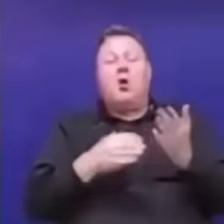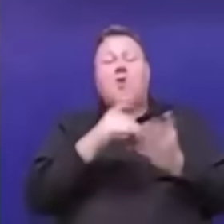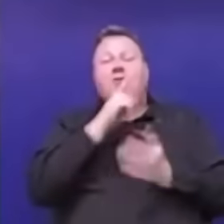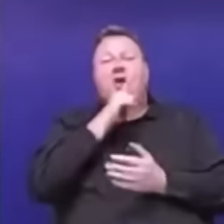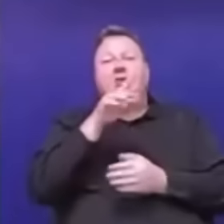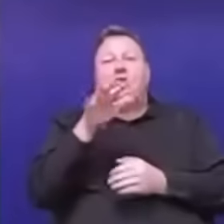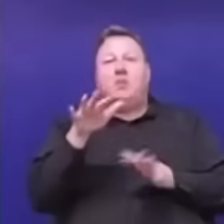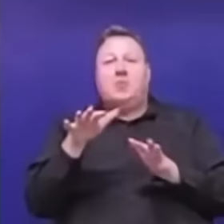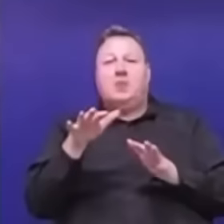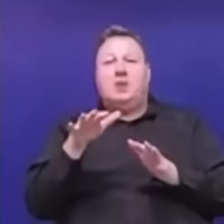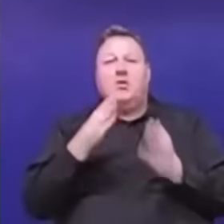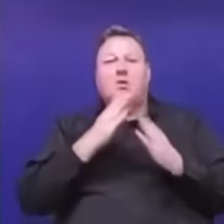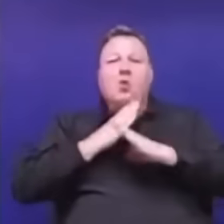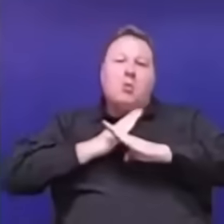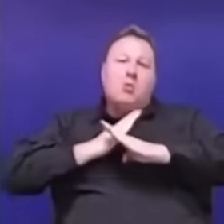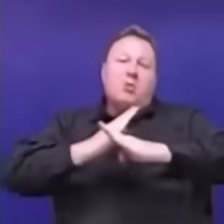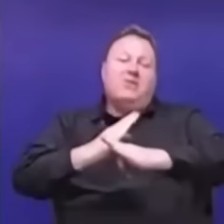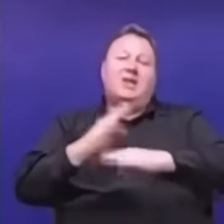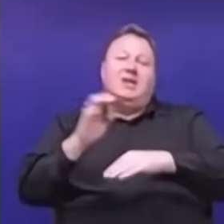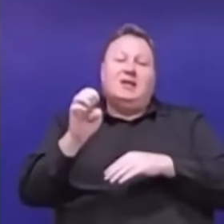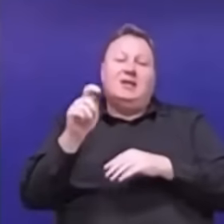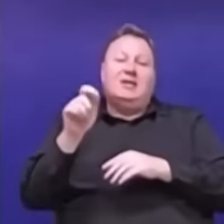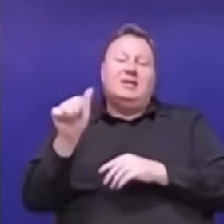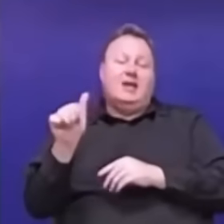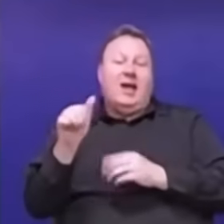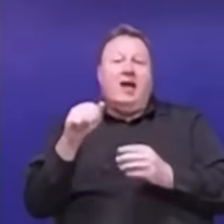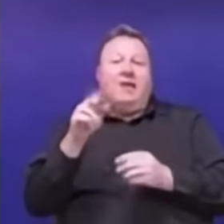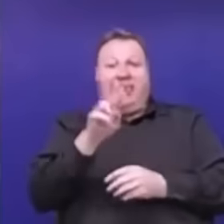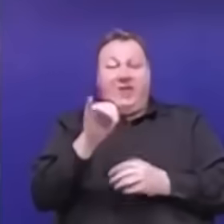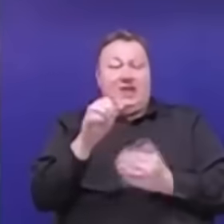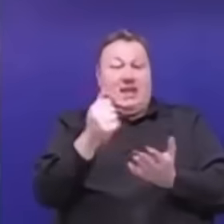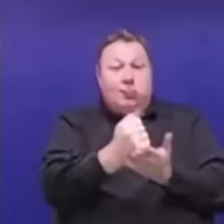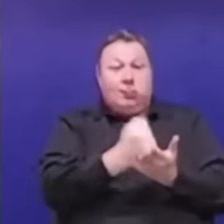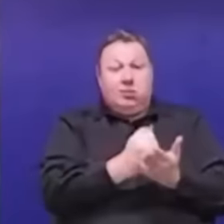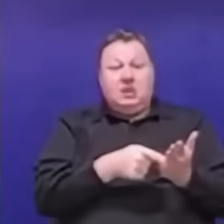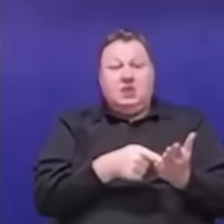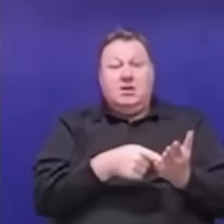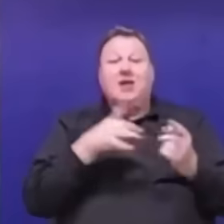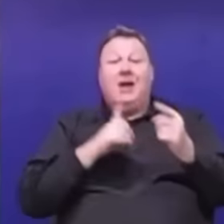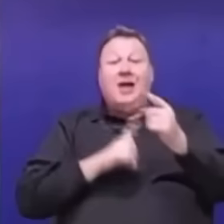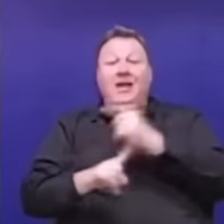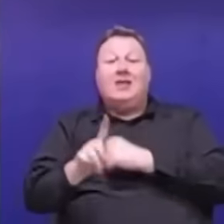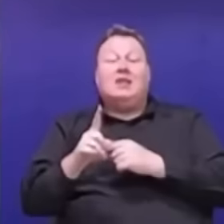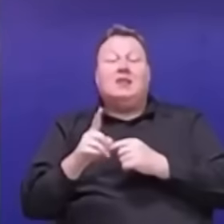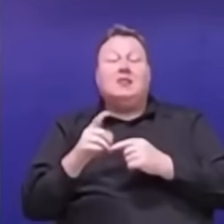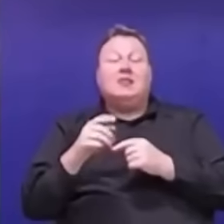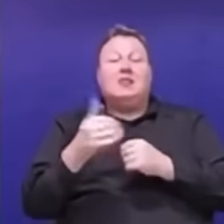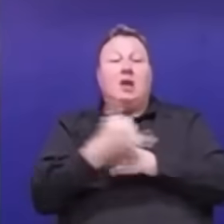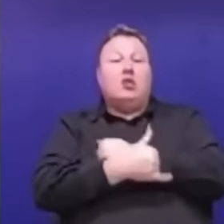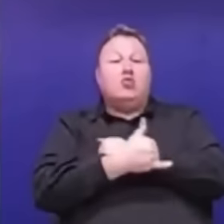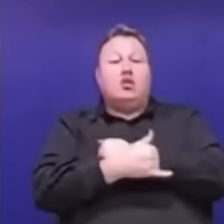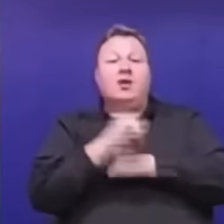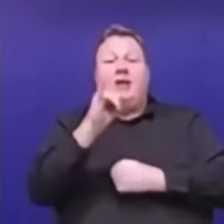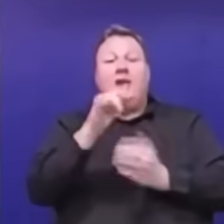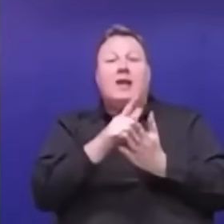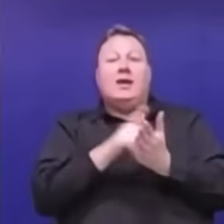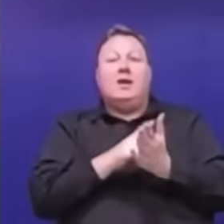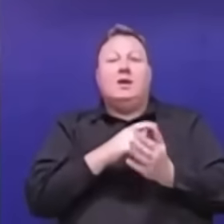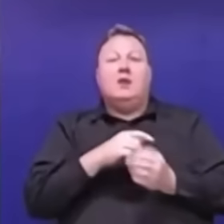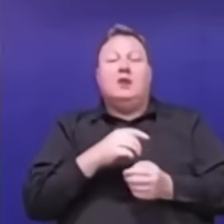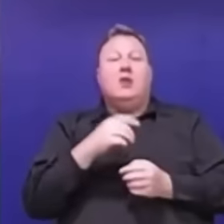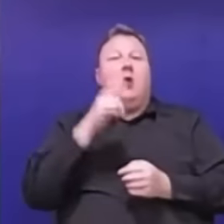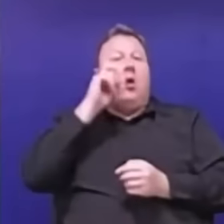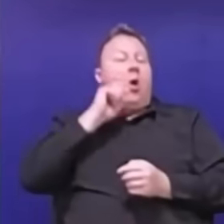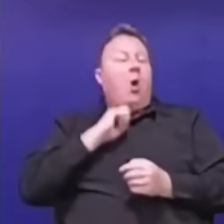people who were prevented by the ETA from obtaining a visa, who may otherwise have entered our country illegitimately under the old manual